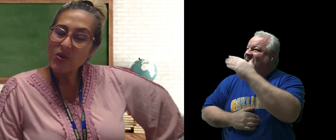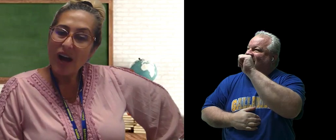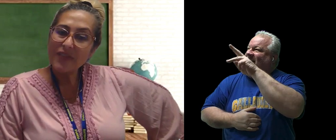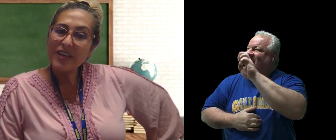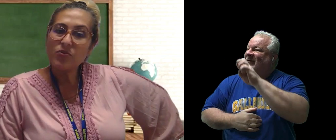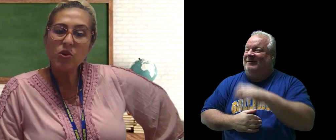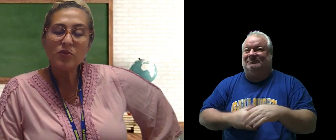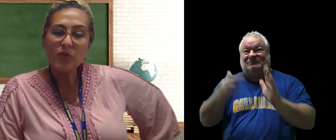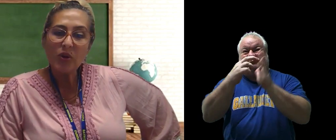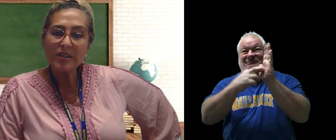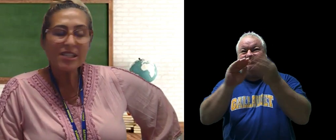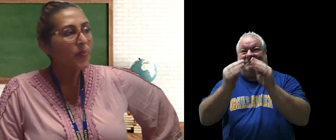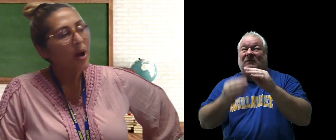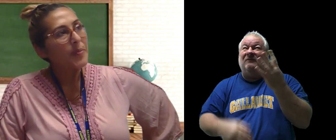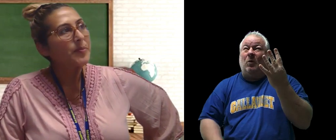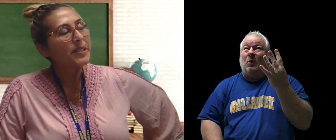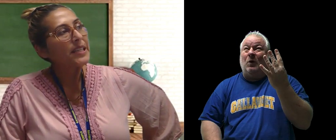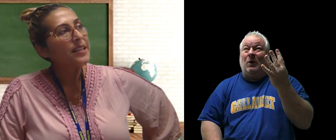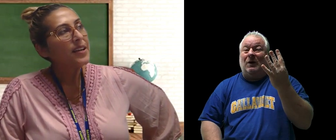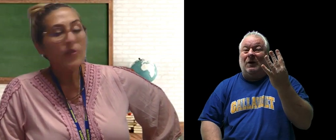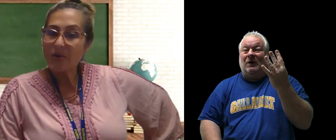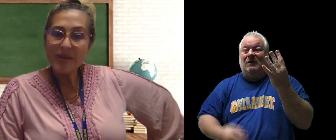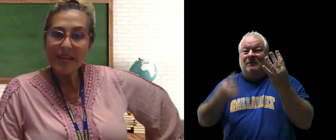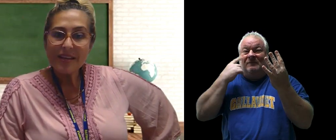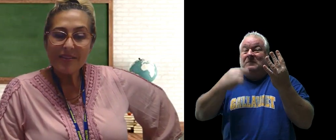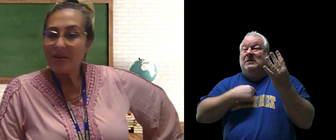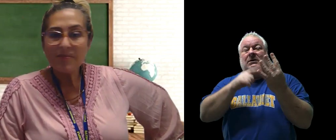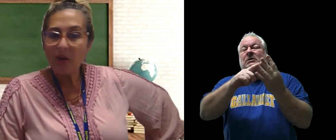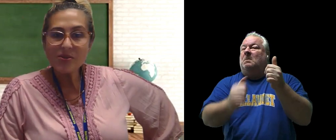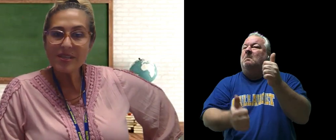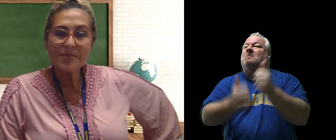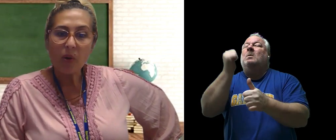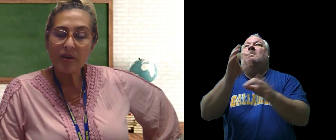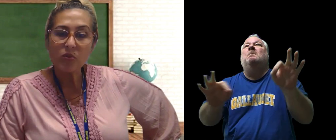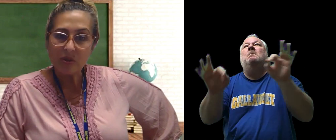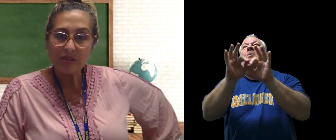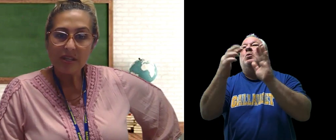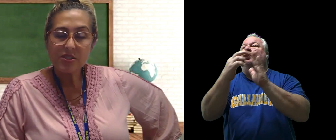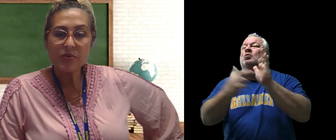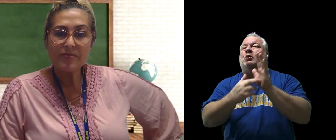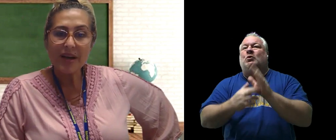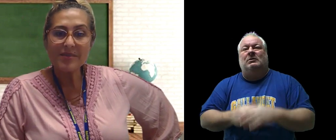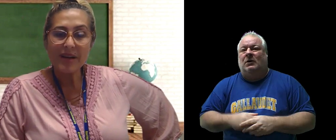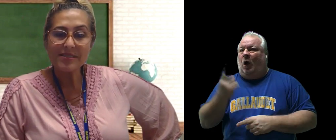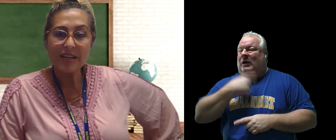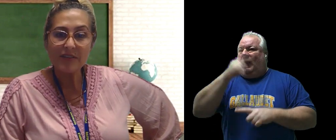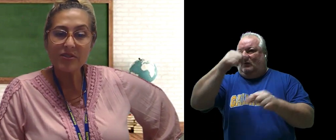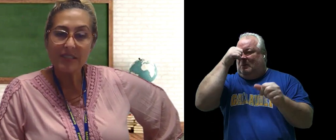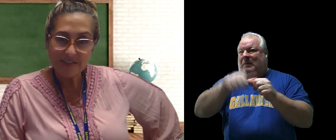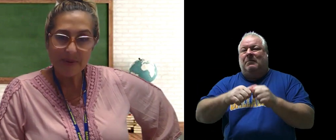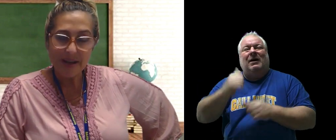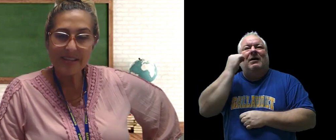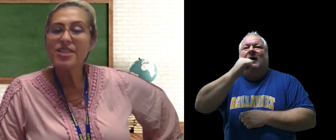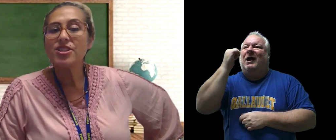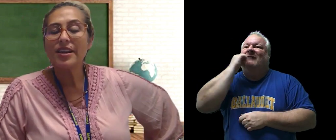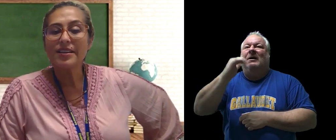Thank you, Ave. Rule 4 is probably, for me, the most important rule to remind myself to